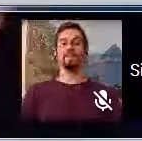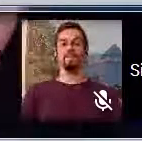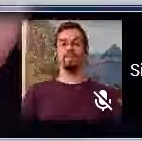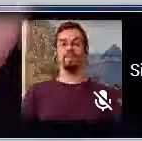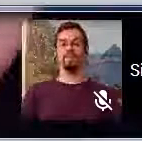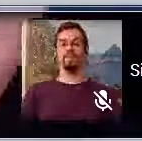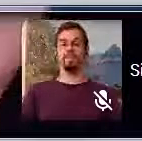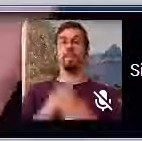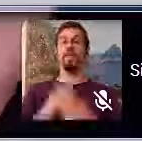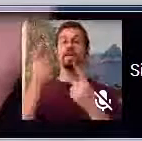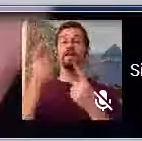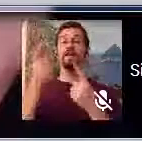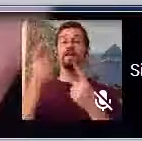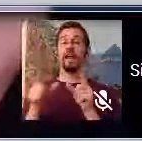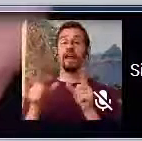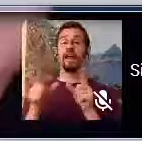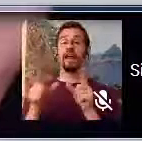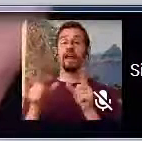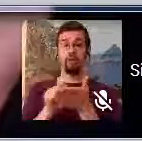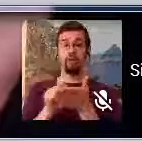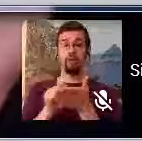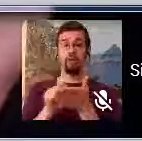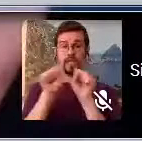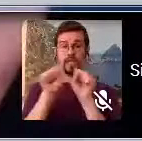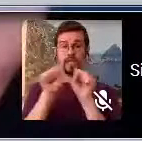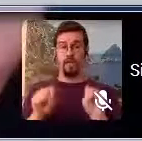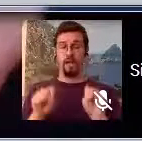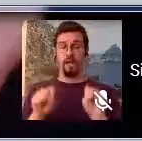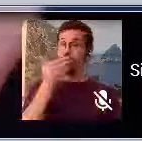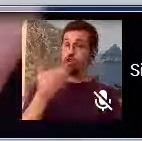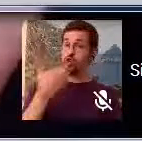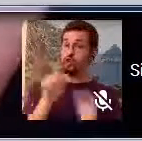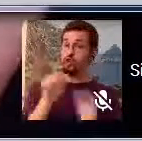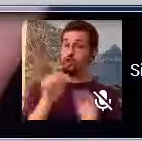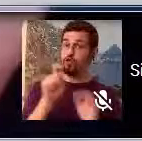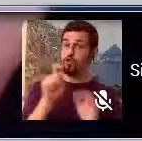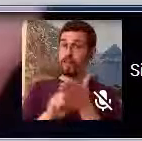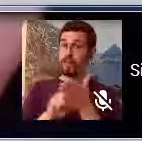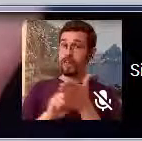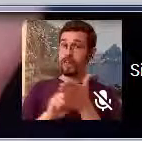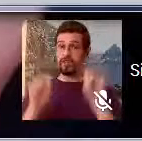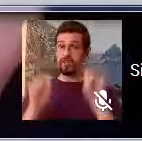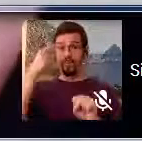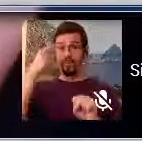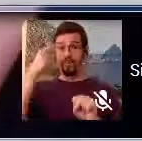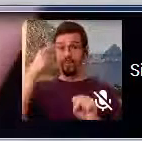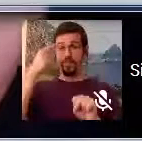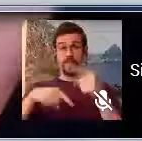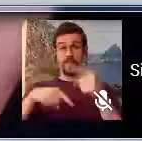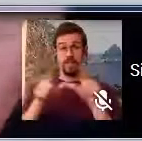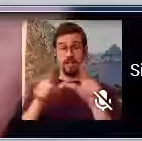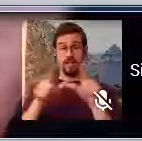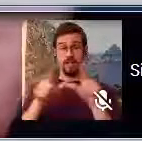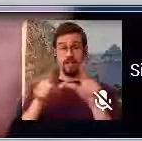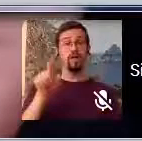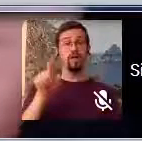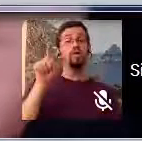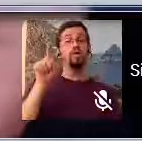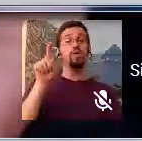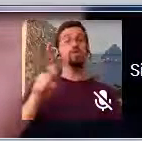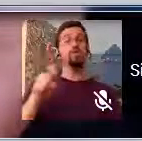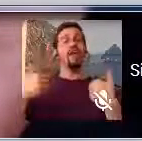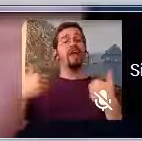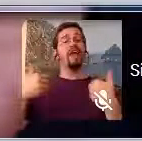SL writing systems. A good writing system for a sign language should have an